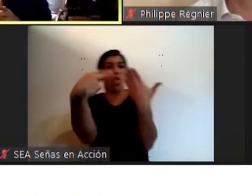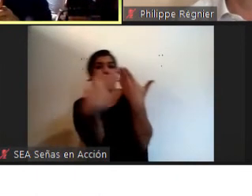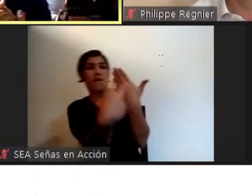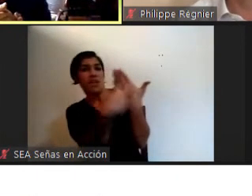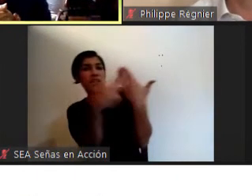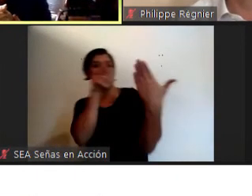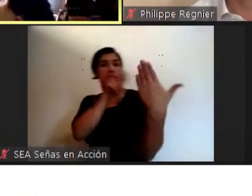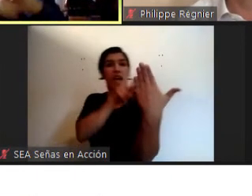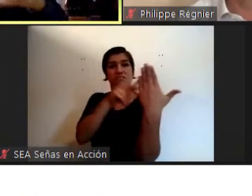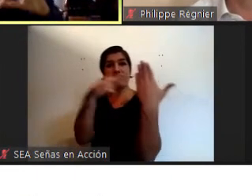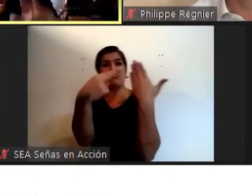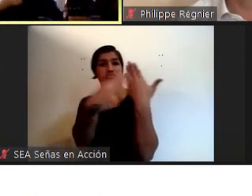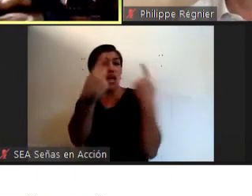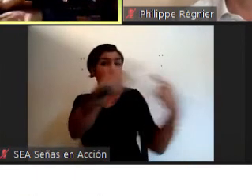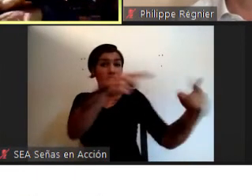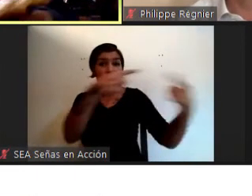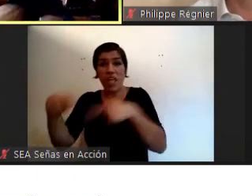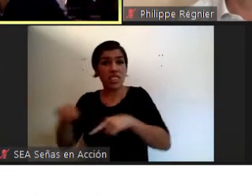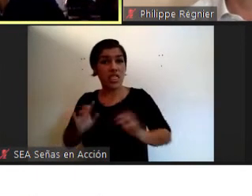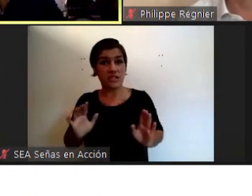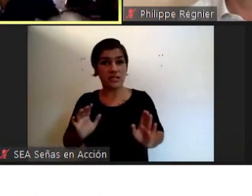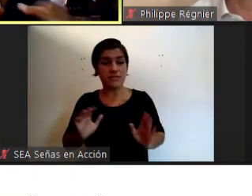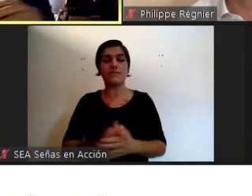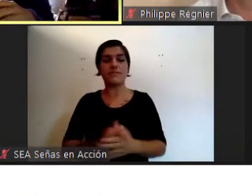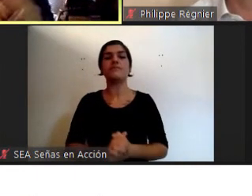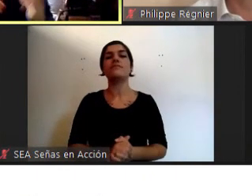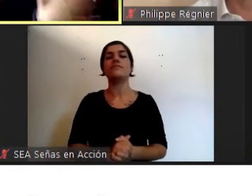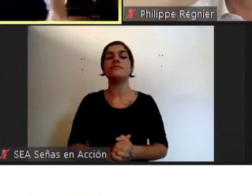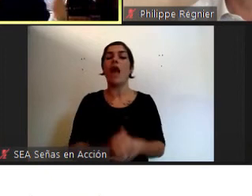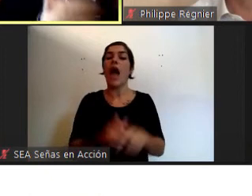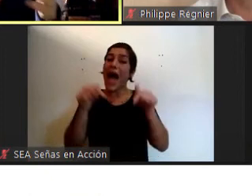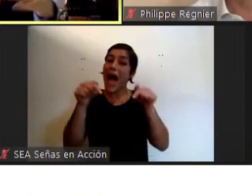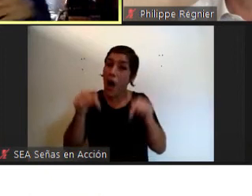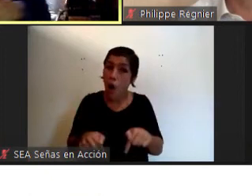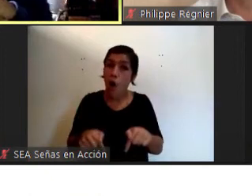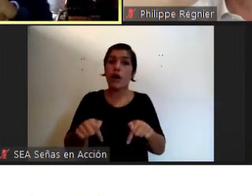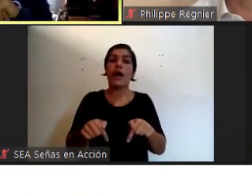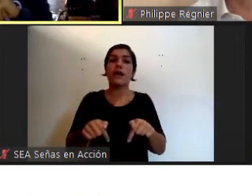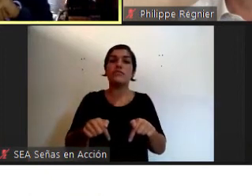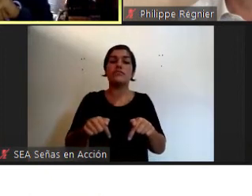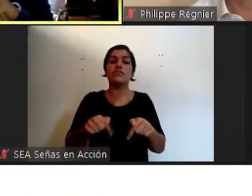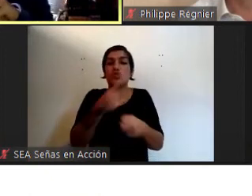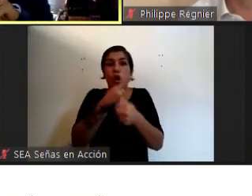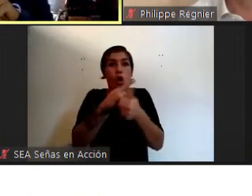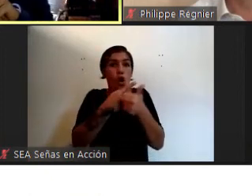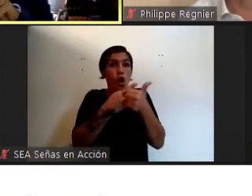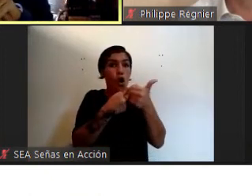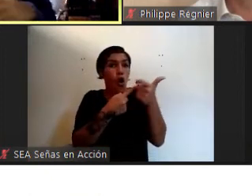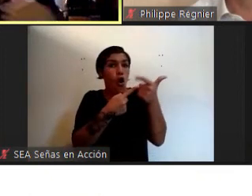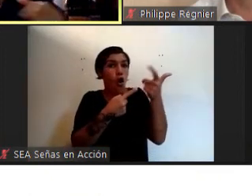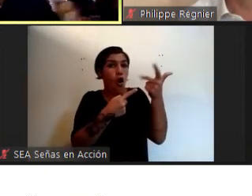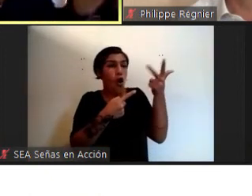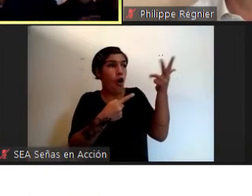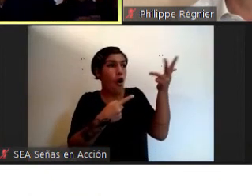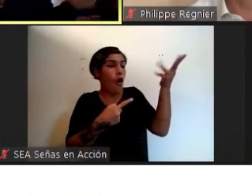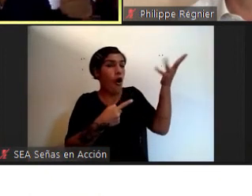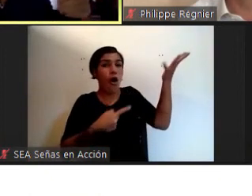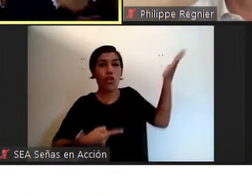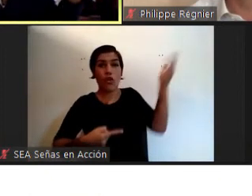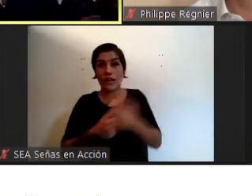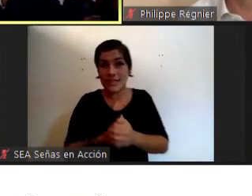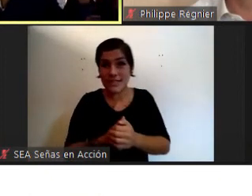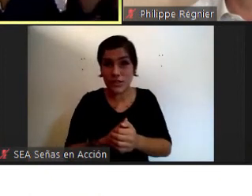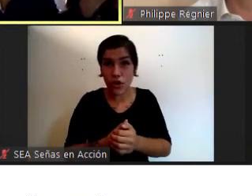view that are combined. All that, well, Patricia was mentioning before the